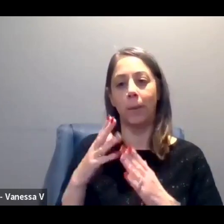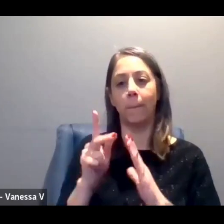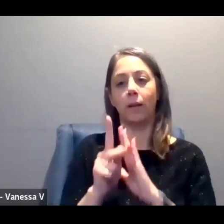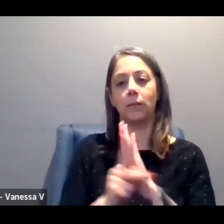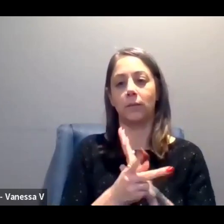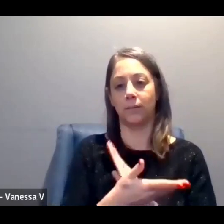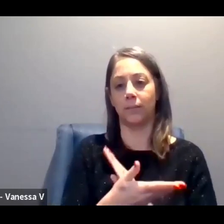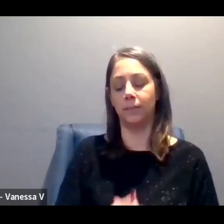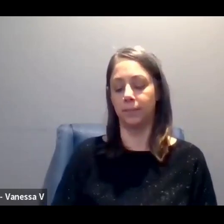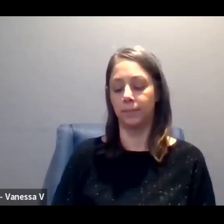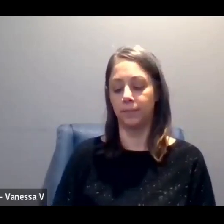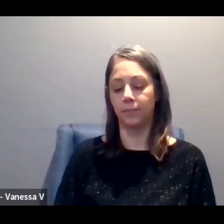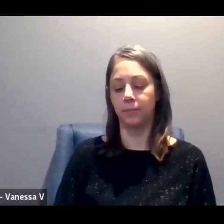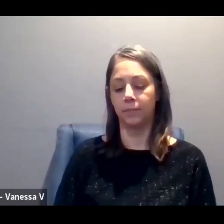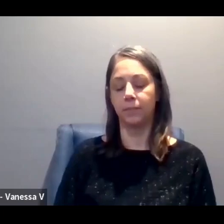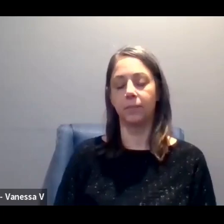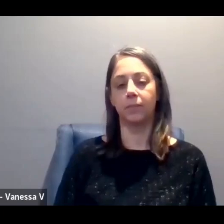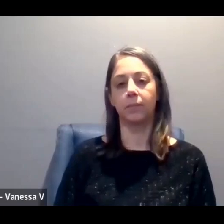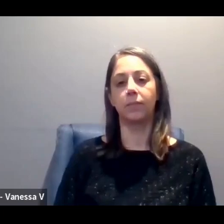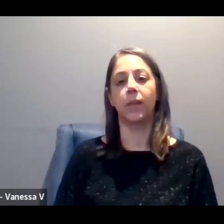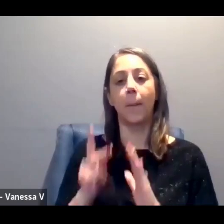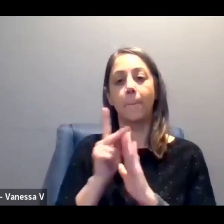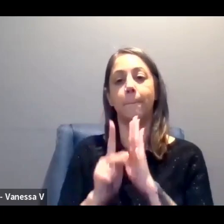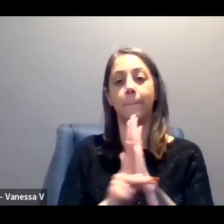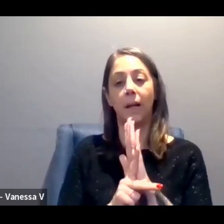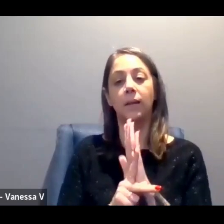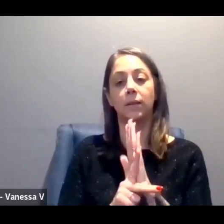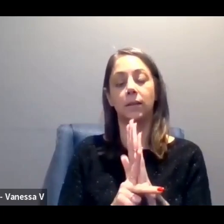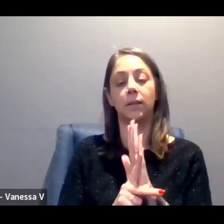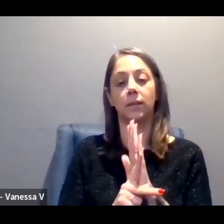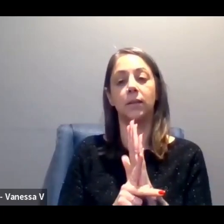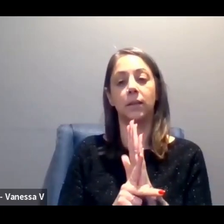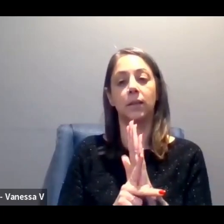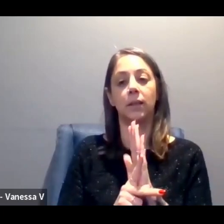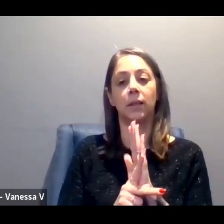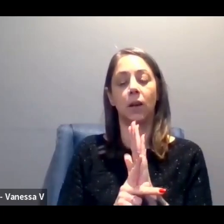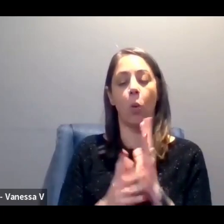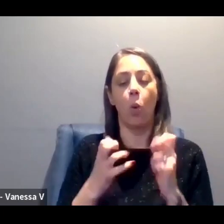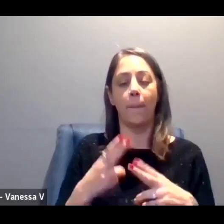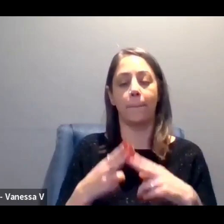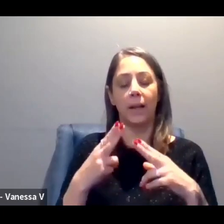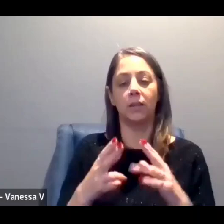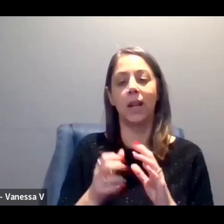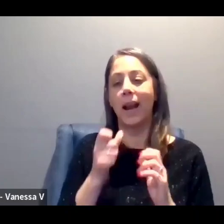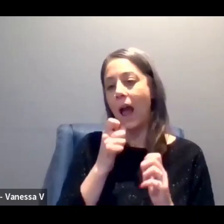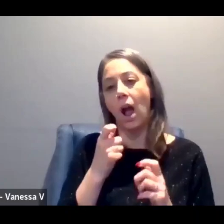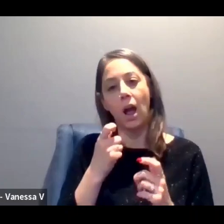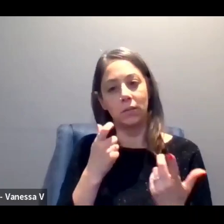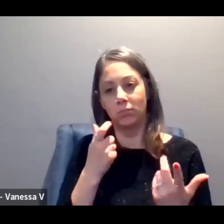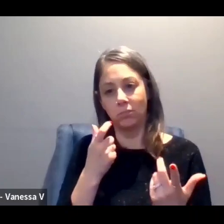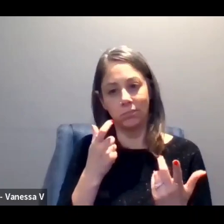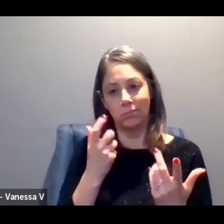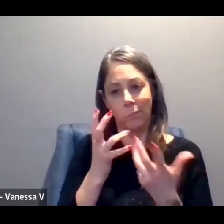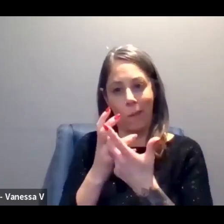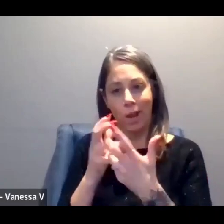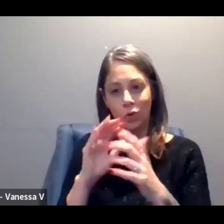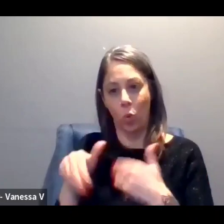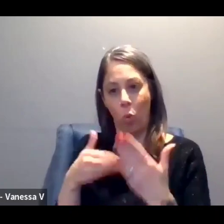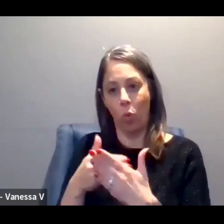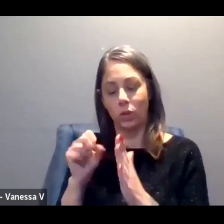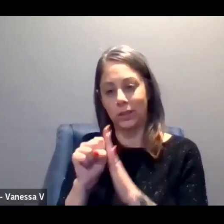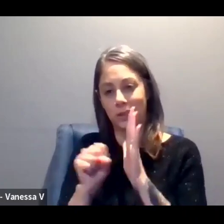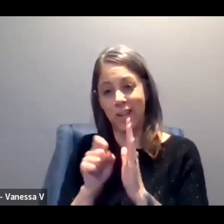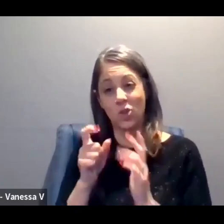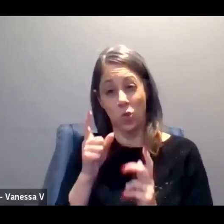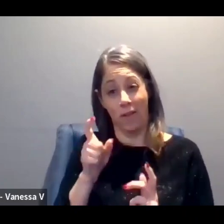Um, these policies, I should mention too, don't always work in all states, so that people should also consider whether they're